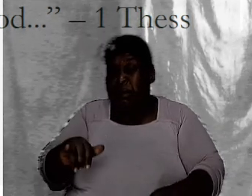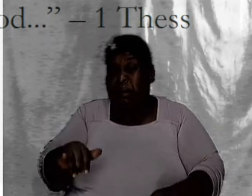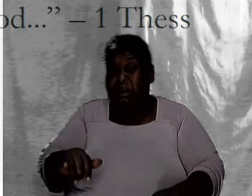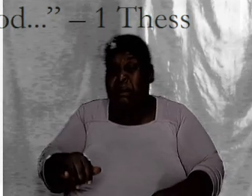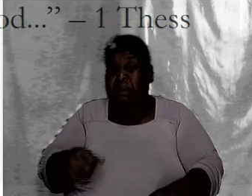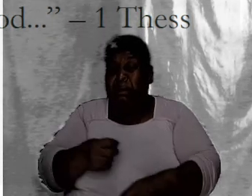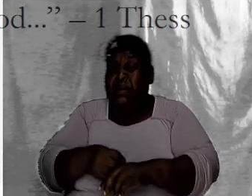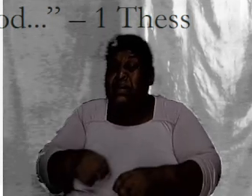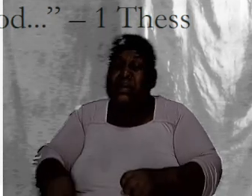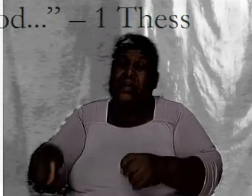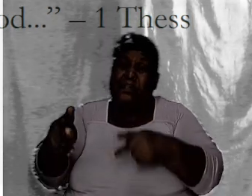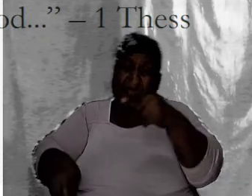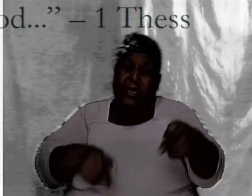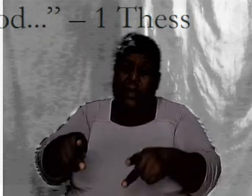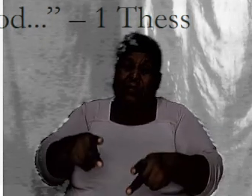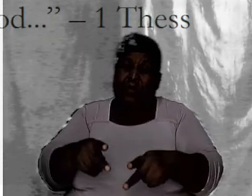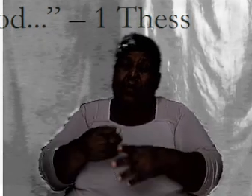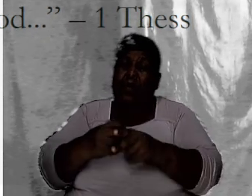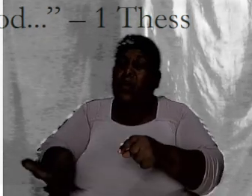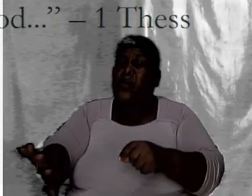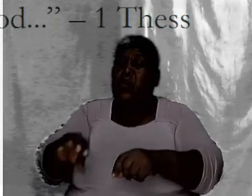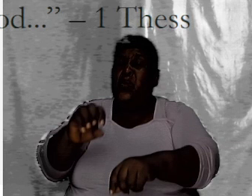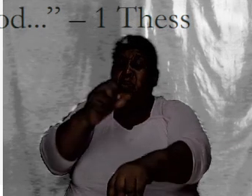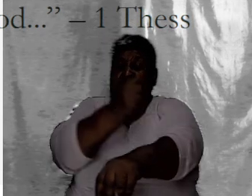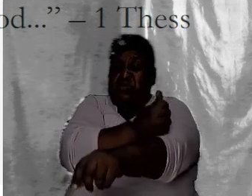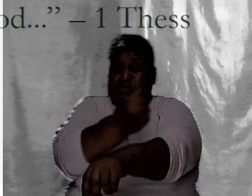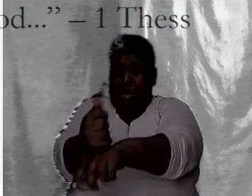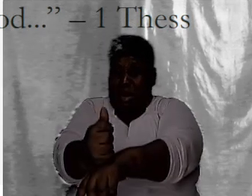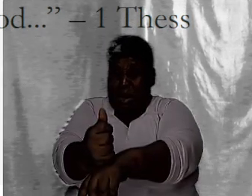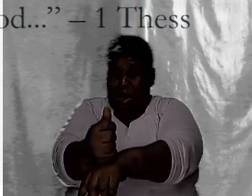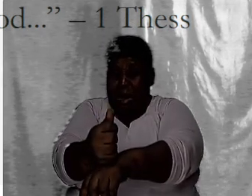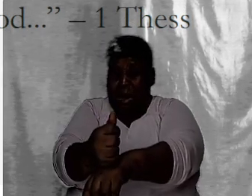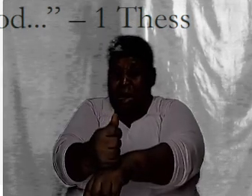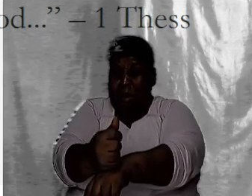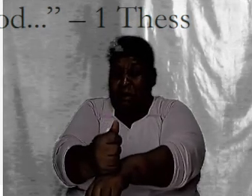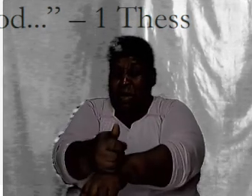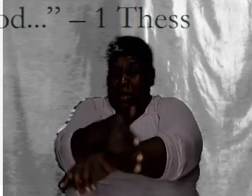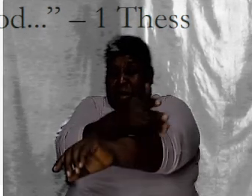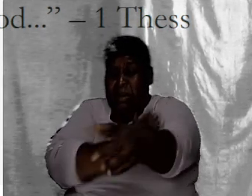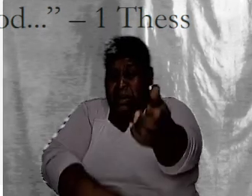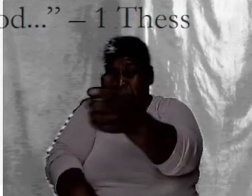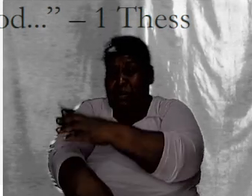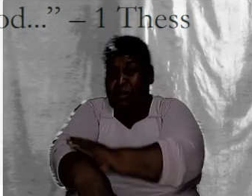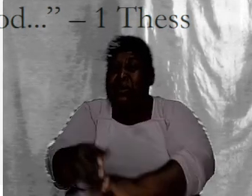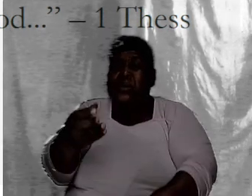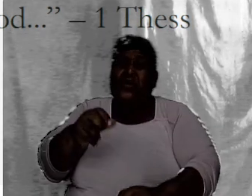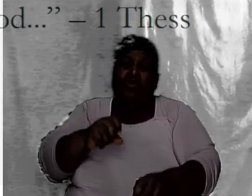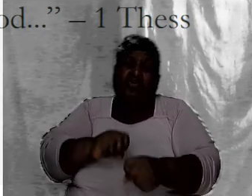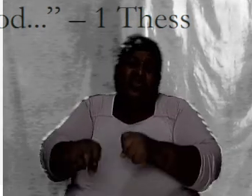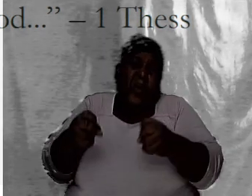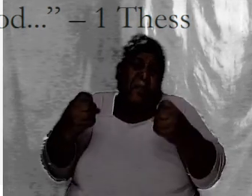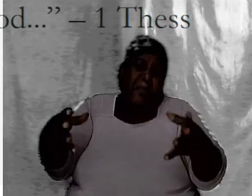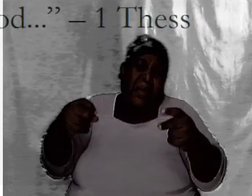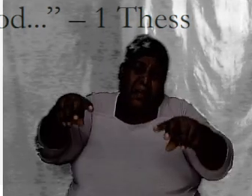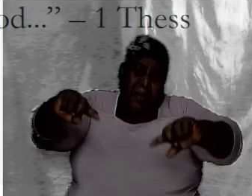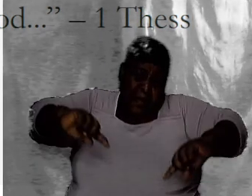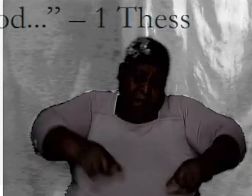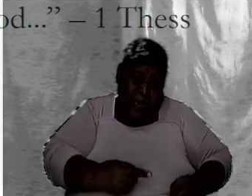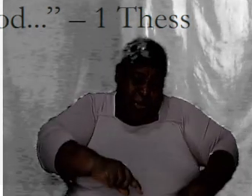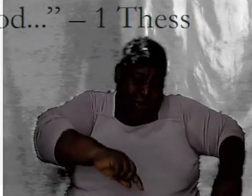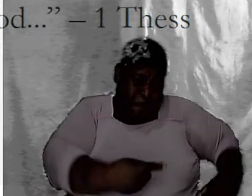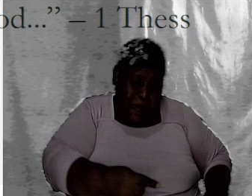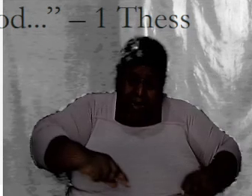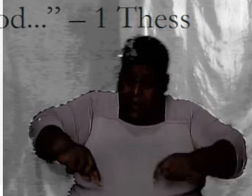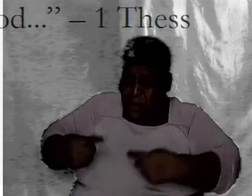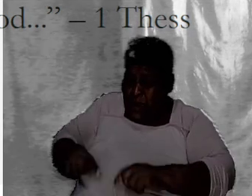and arms and all kind of body parts. Amen. Simply by there was so much pain and sore in their body, it caused their body to be